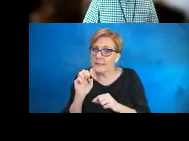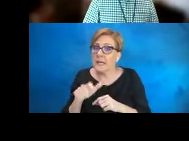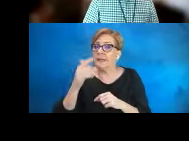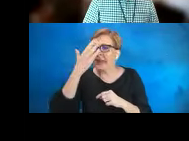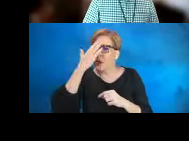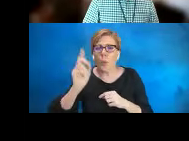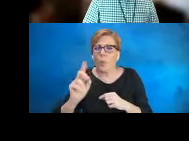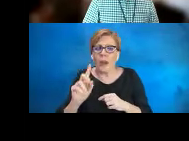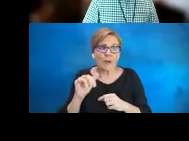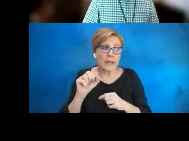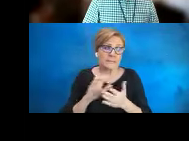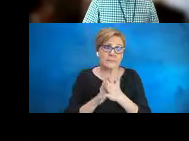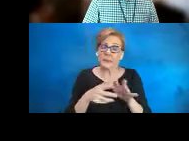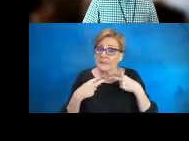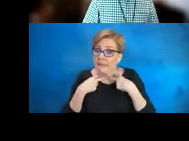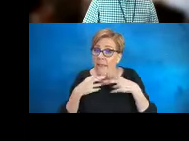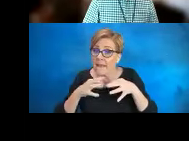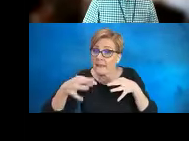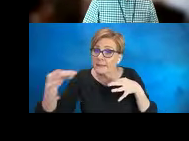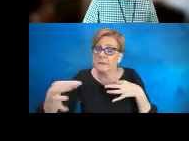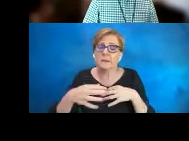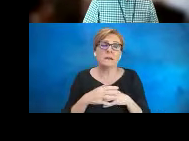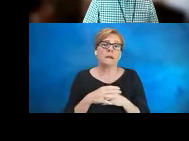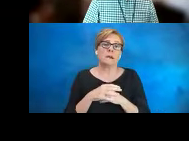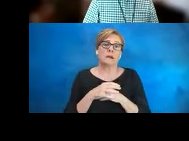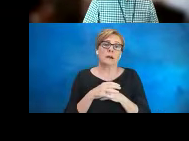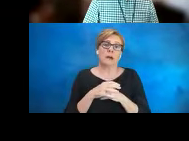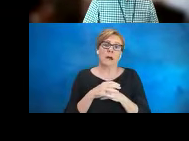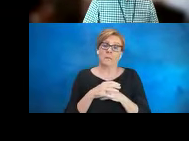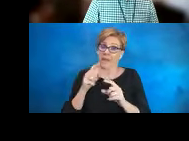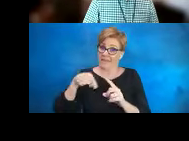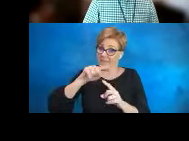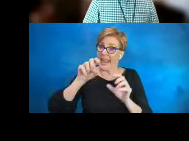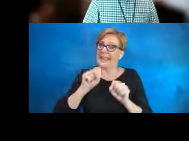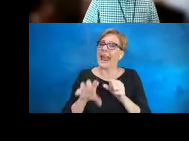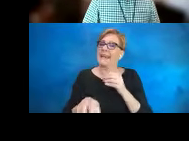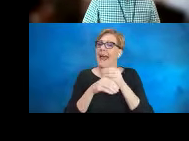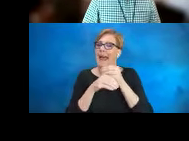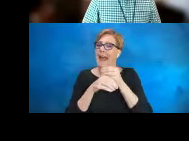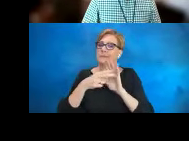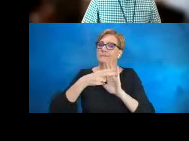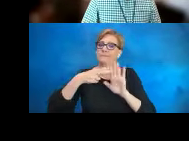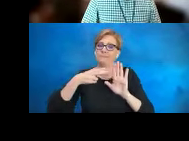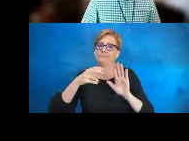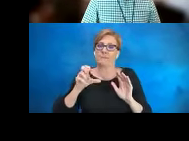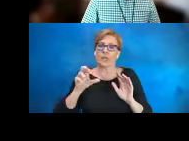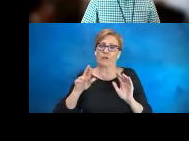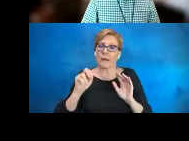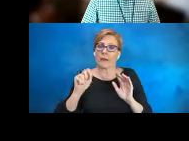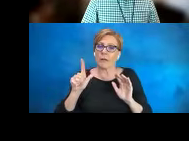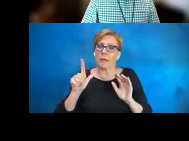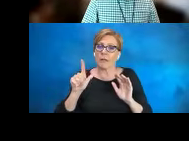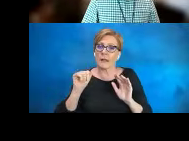delayed. They're the ones who can add, what we call critical case designations. They're the ones